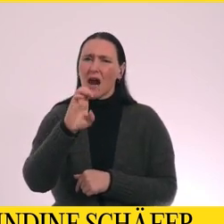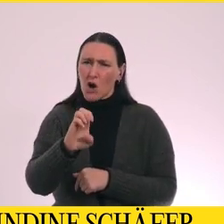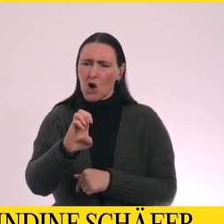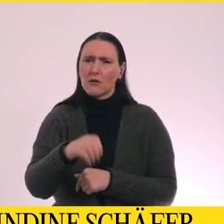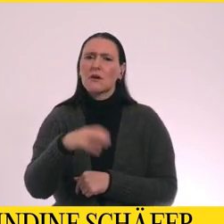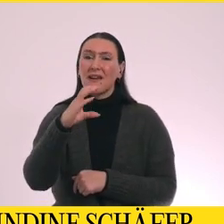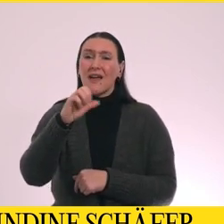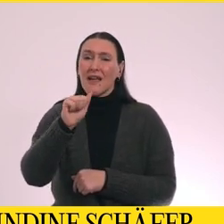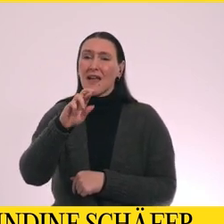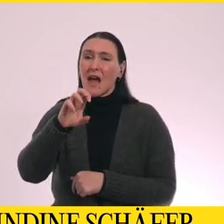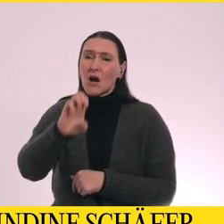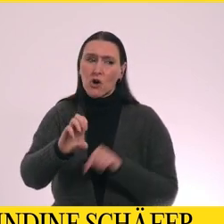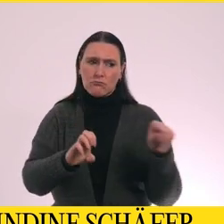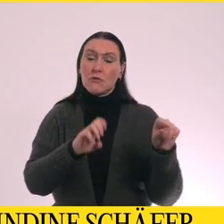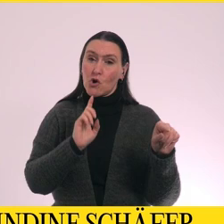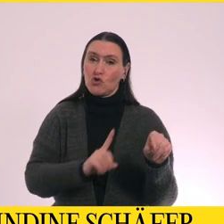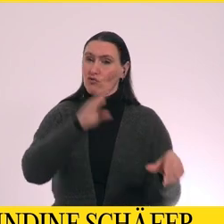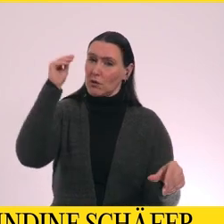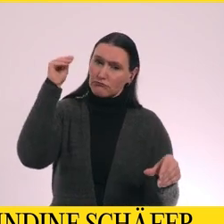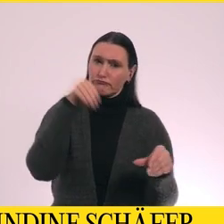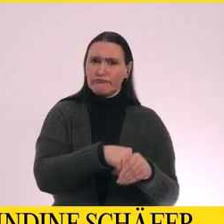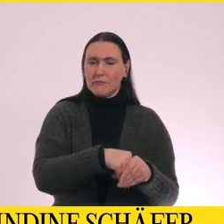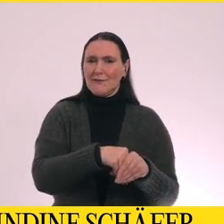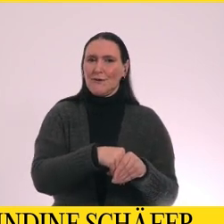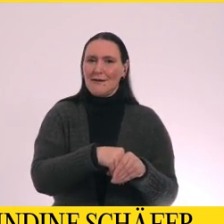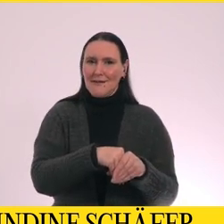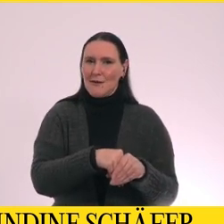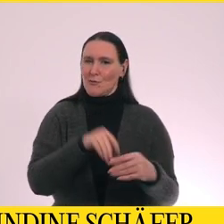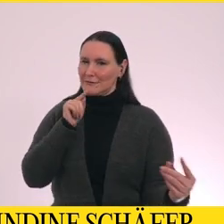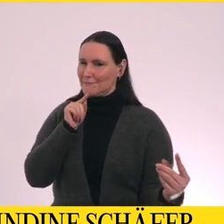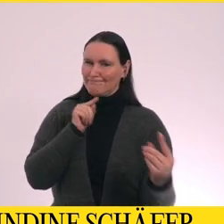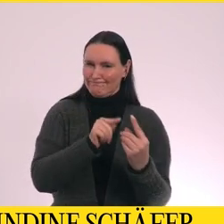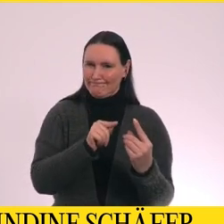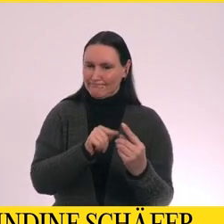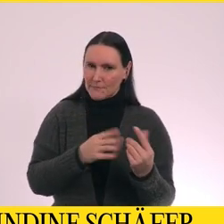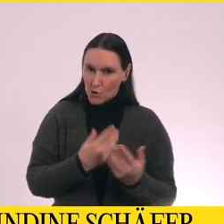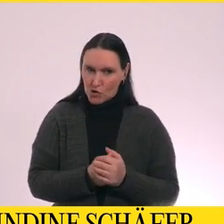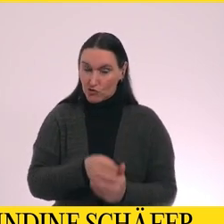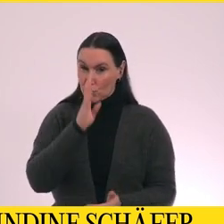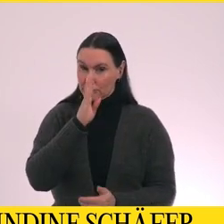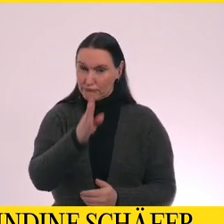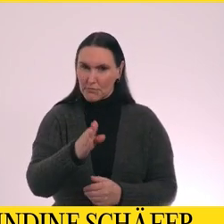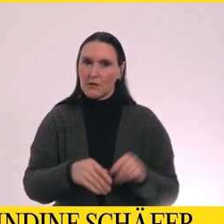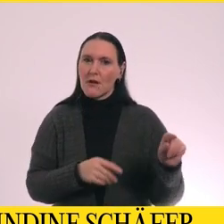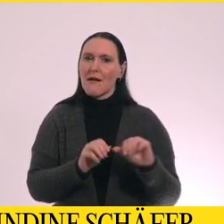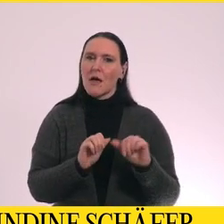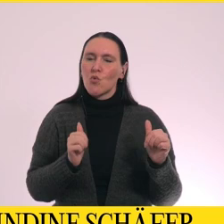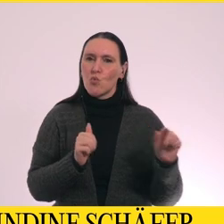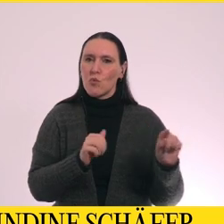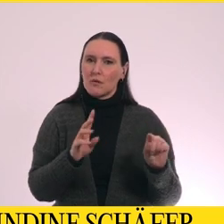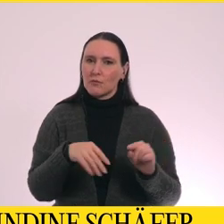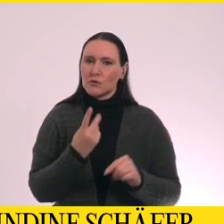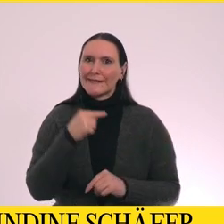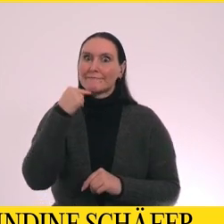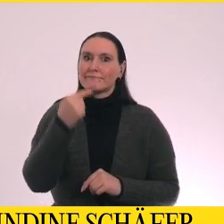loaded with tension. And it's loaded with tension because, like you were mentioning, conventional structures of care